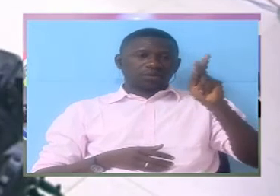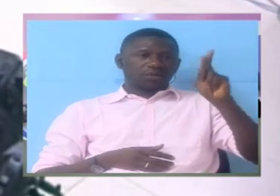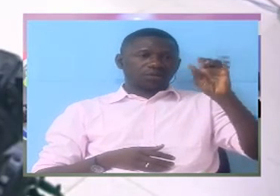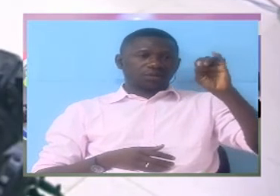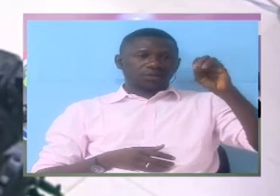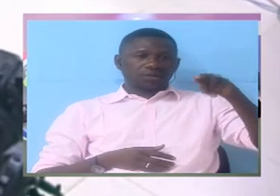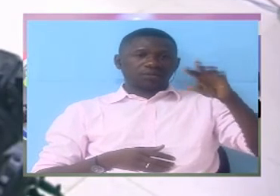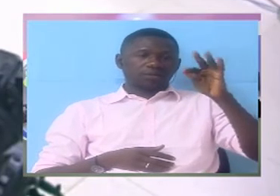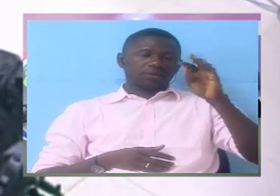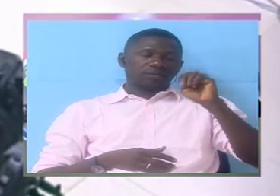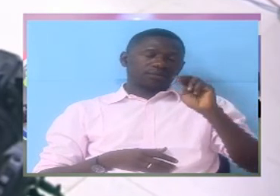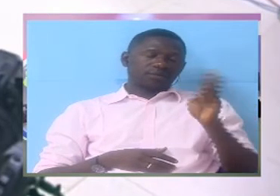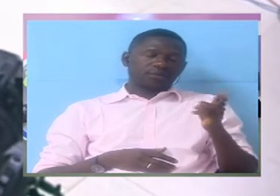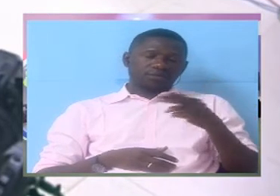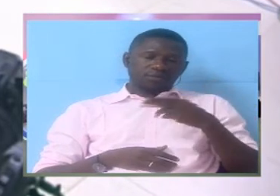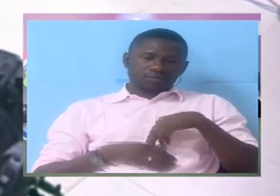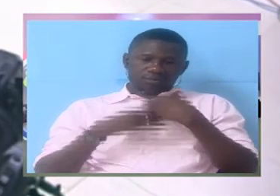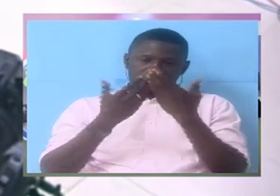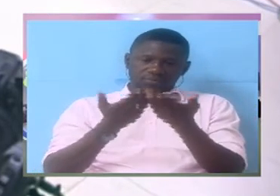Commissioner Kinte, you have the floor.